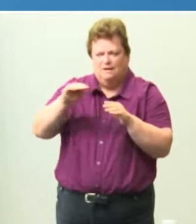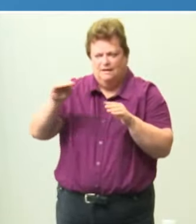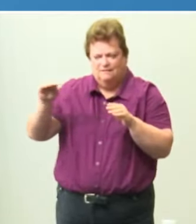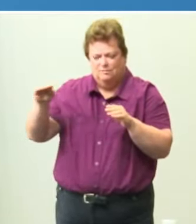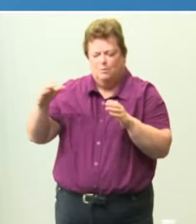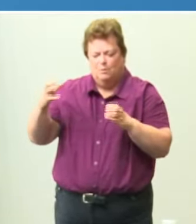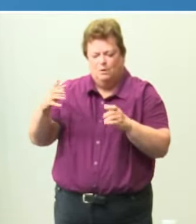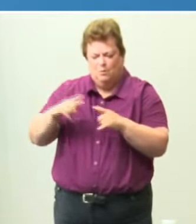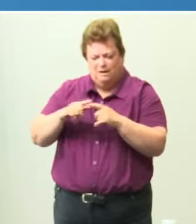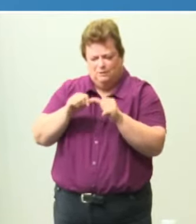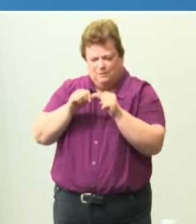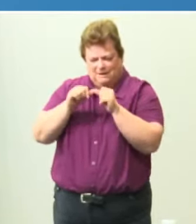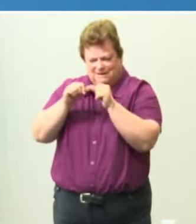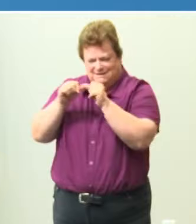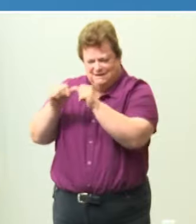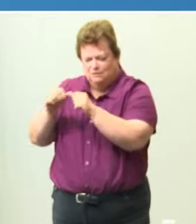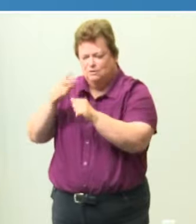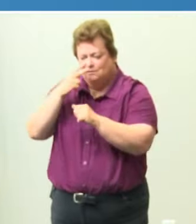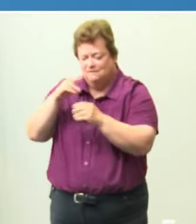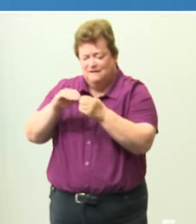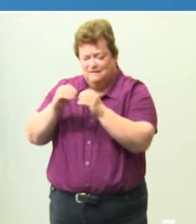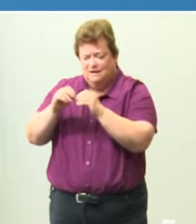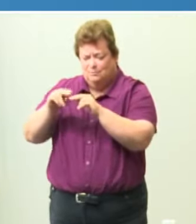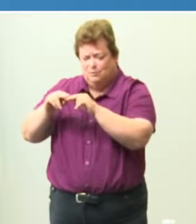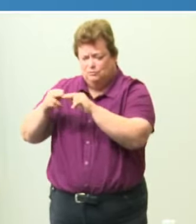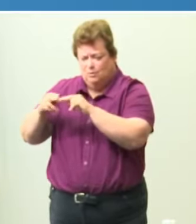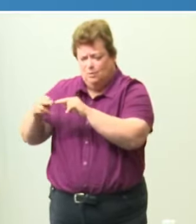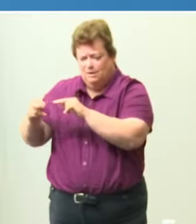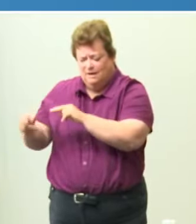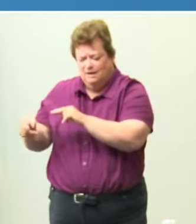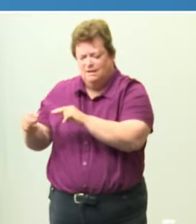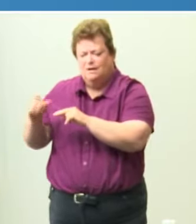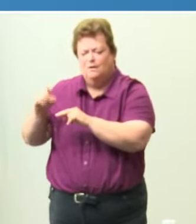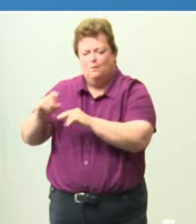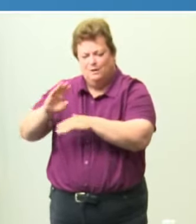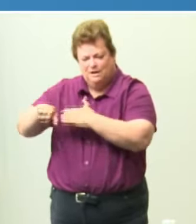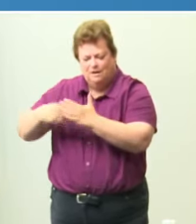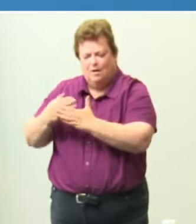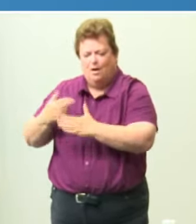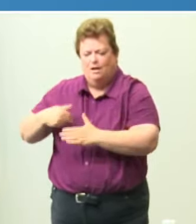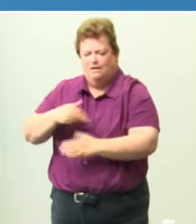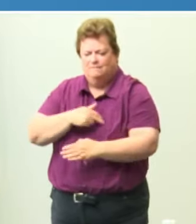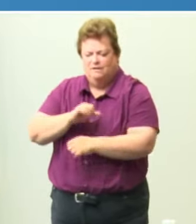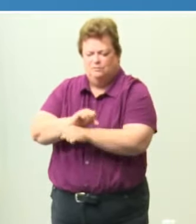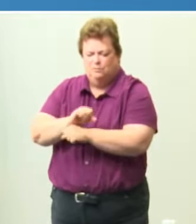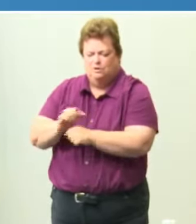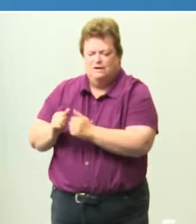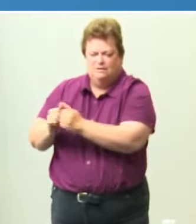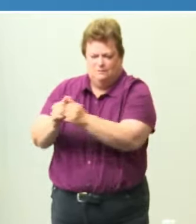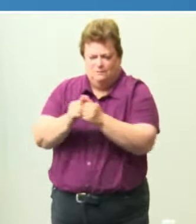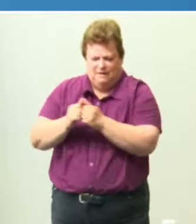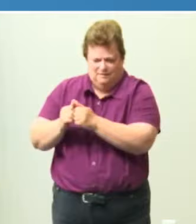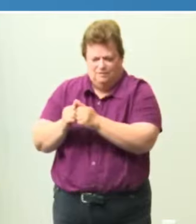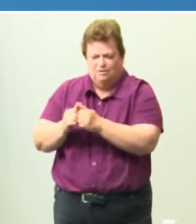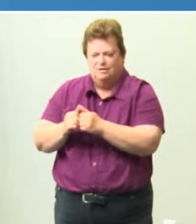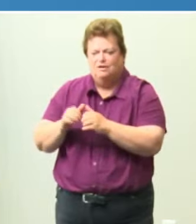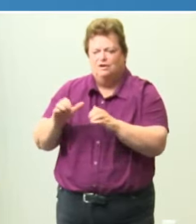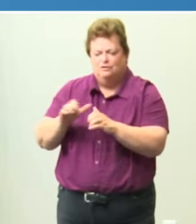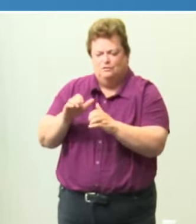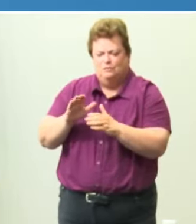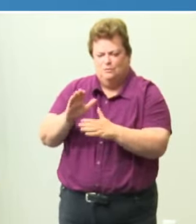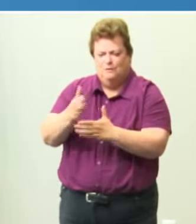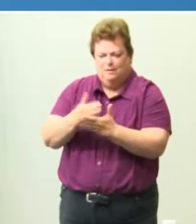trend and continue to see the numbers go down, we need collective action. We need everyone doing their part to limit the spread